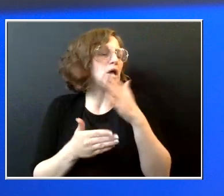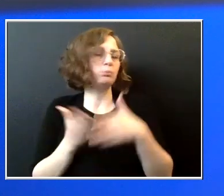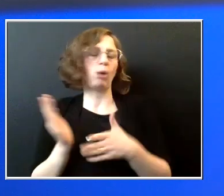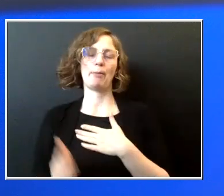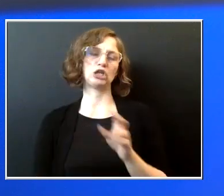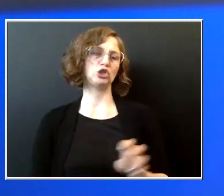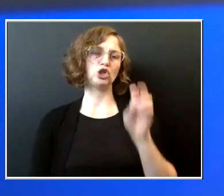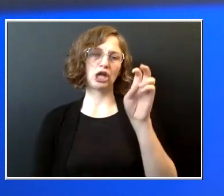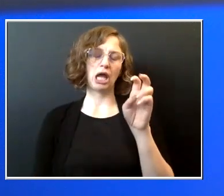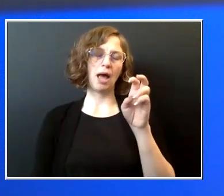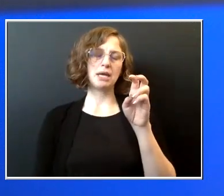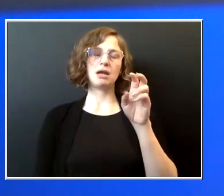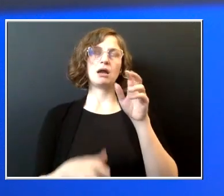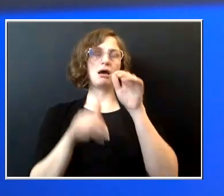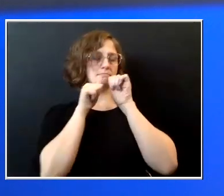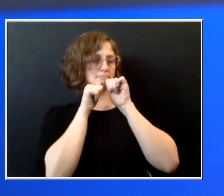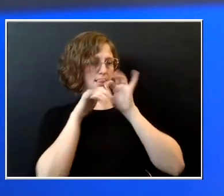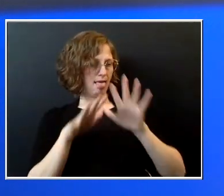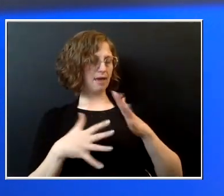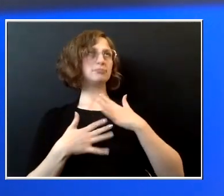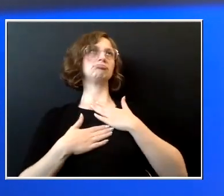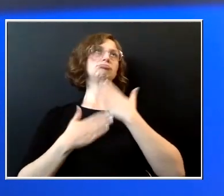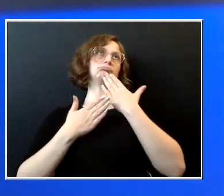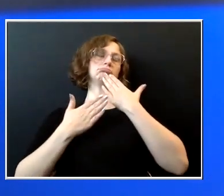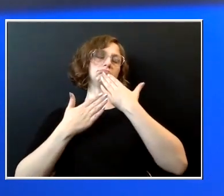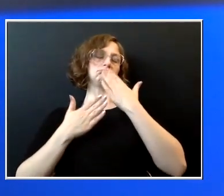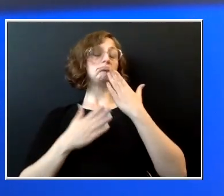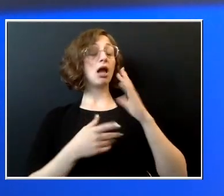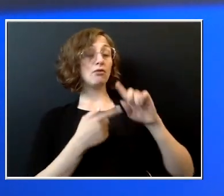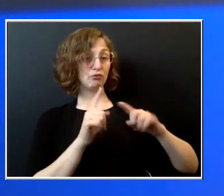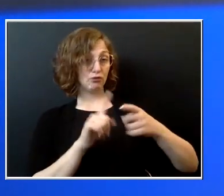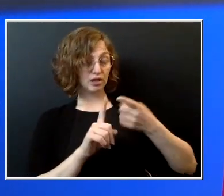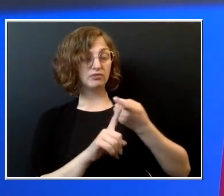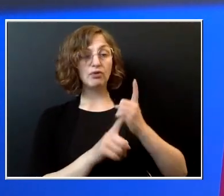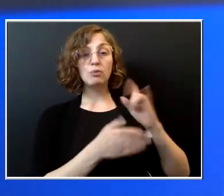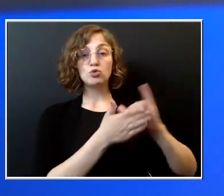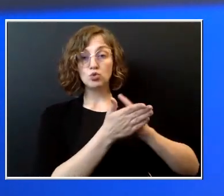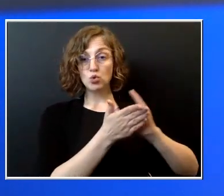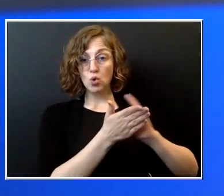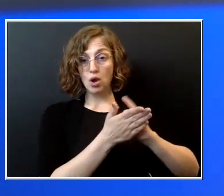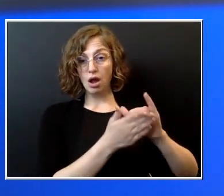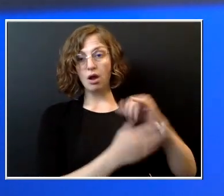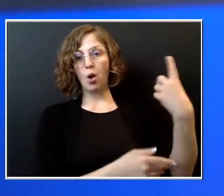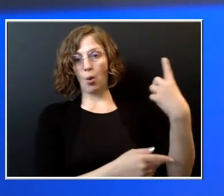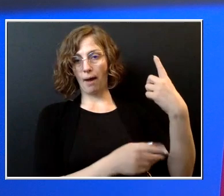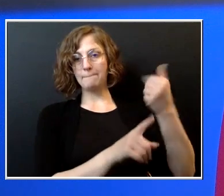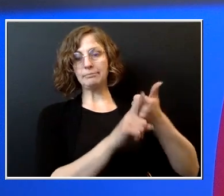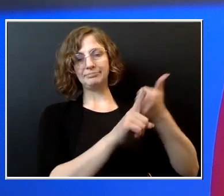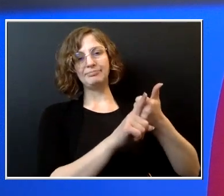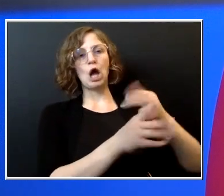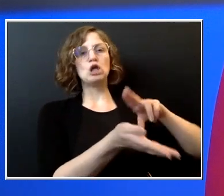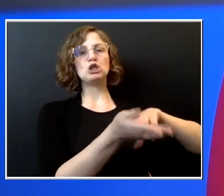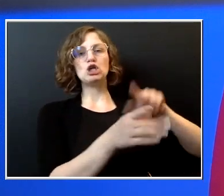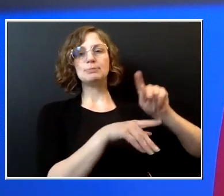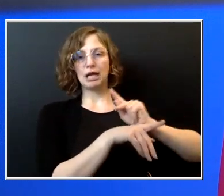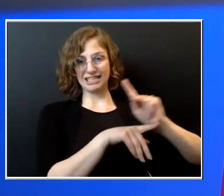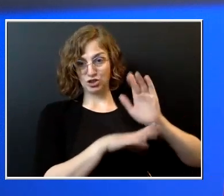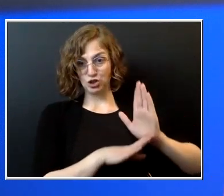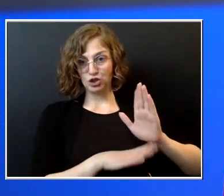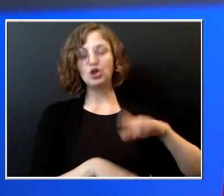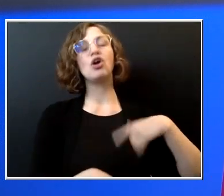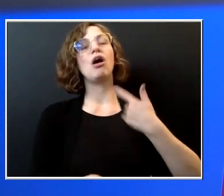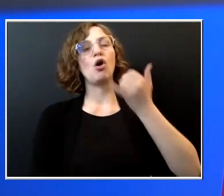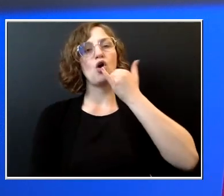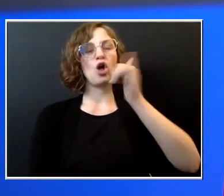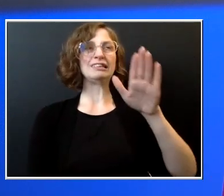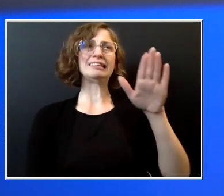blessed. I have dear friends from New York, one of whom is a nurse practitioner. And I called him and I was like, I need help. I